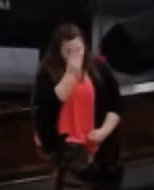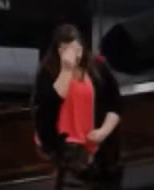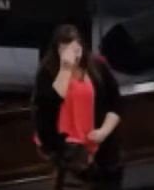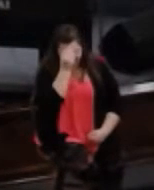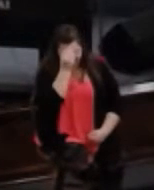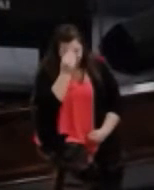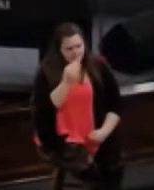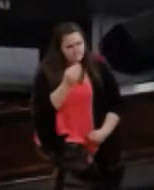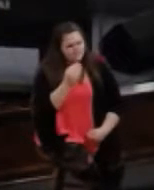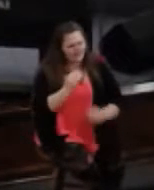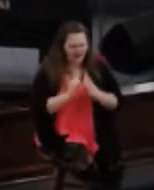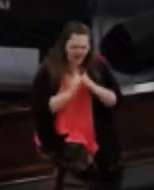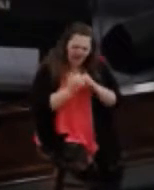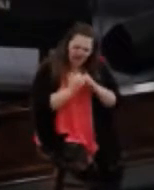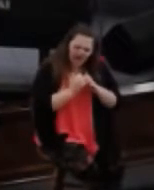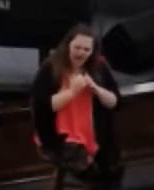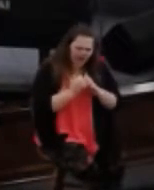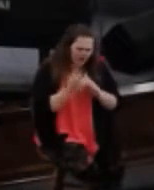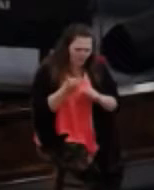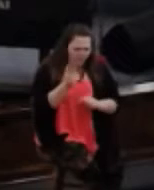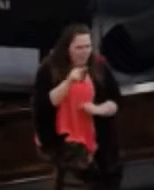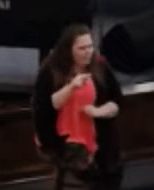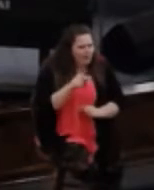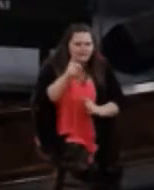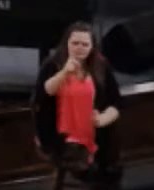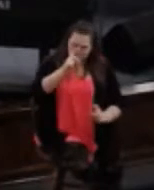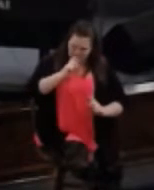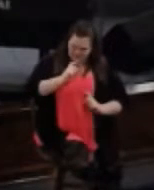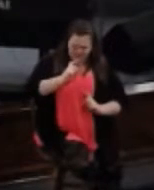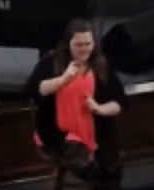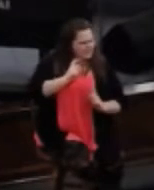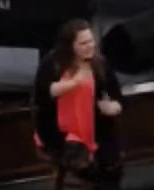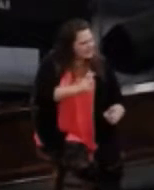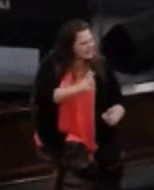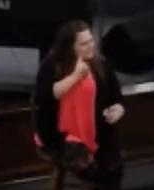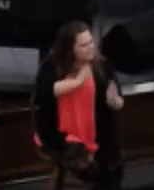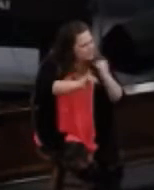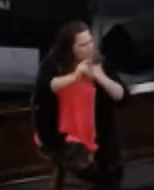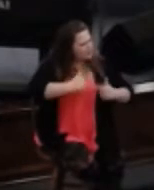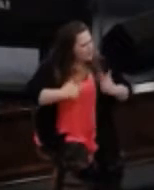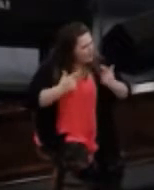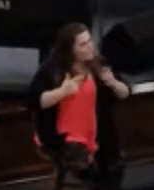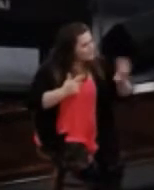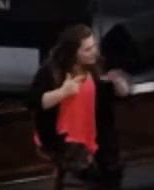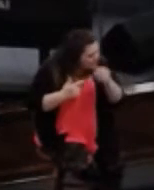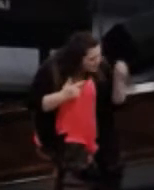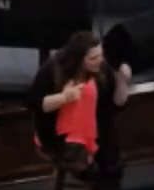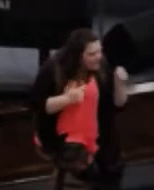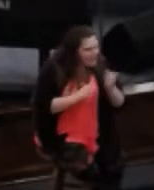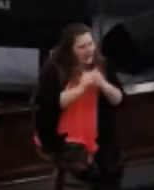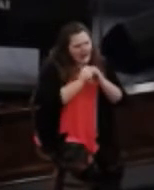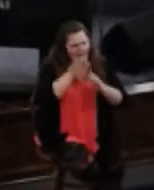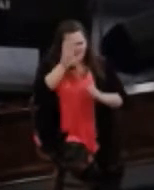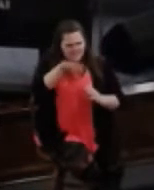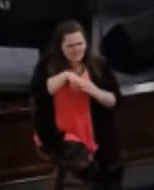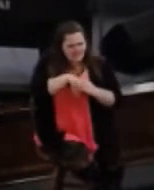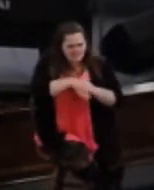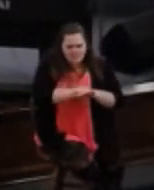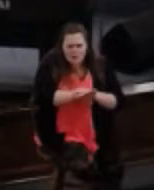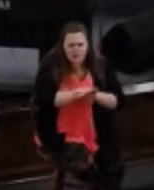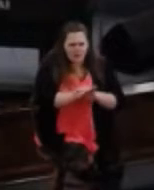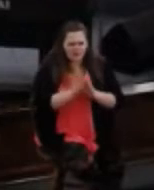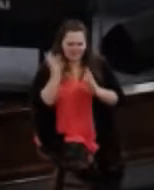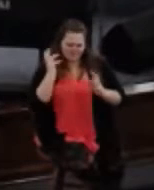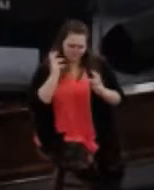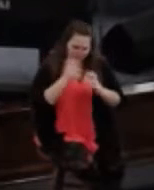How and when did he give us that gift of eternal life? And how does his birth figure into